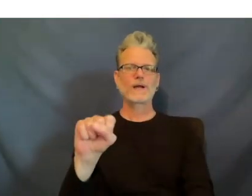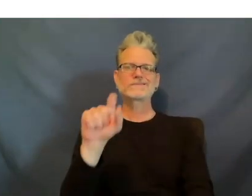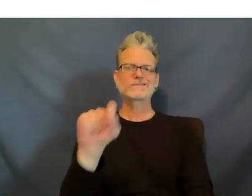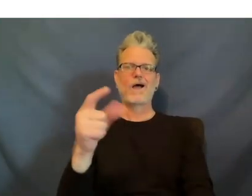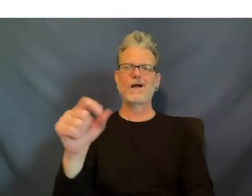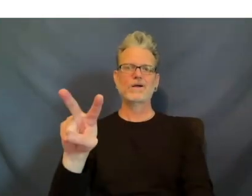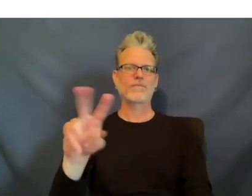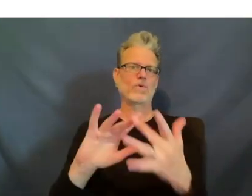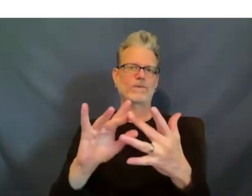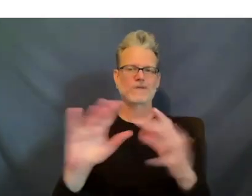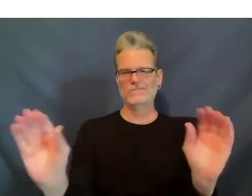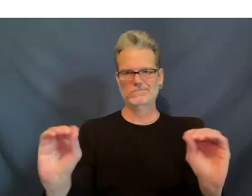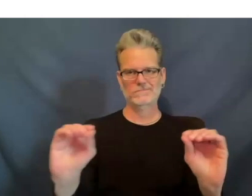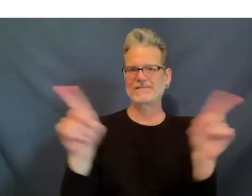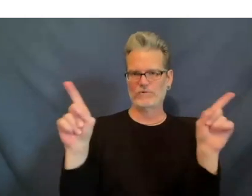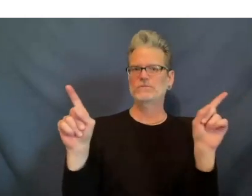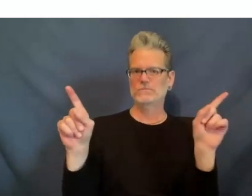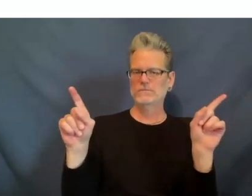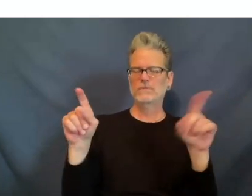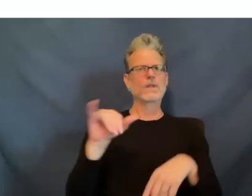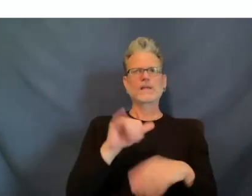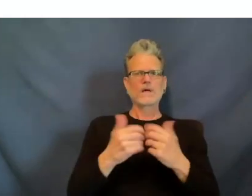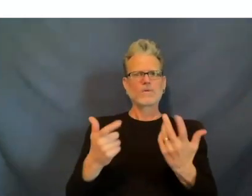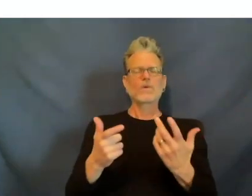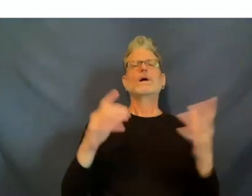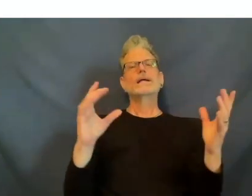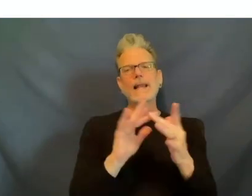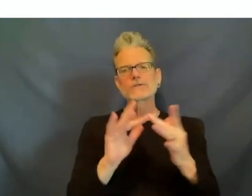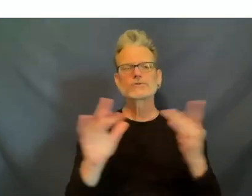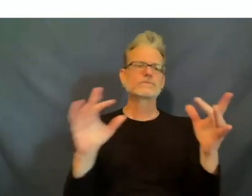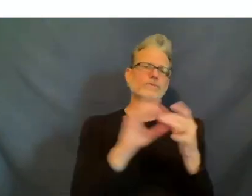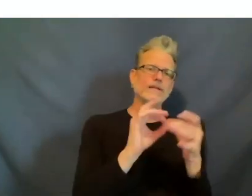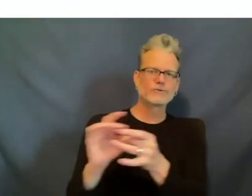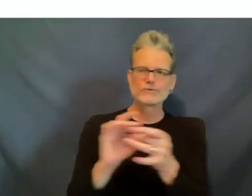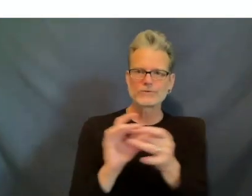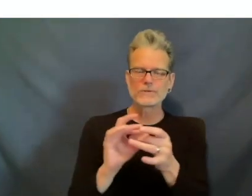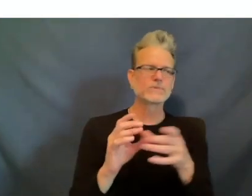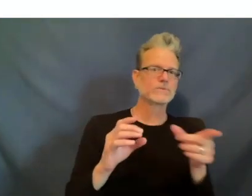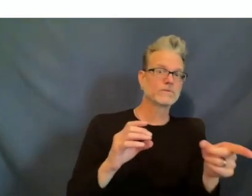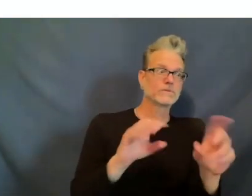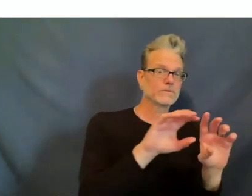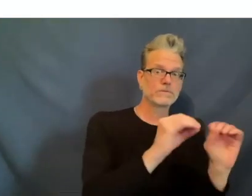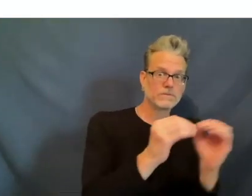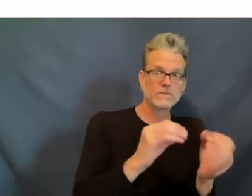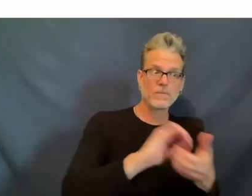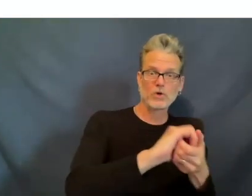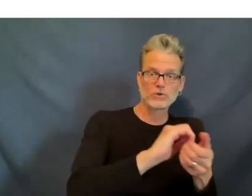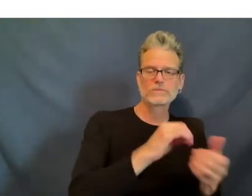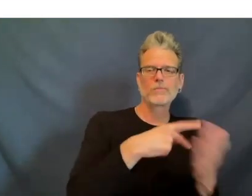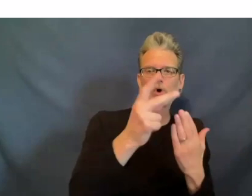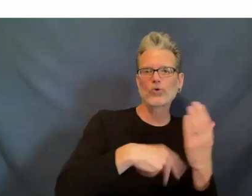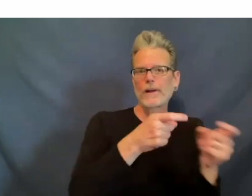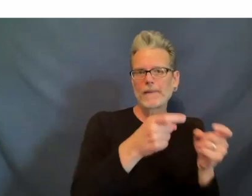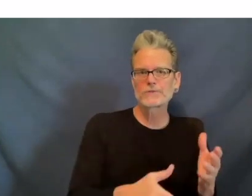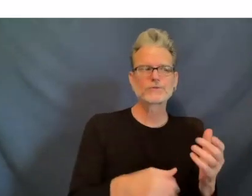these agreements come about from connections and relationships between partners and Forest Service staff, such as program managers or